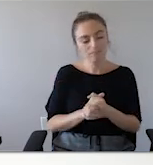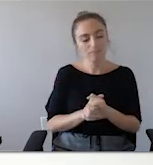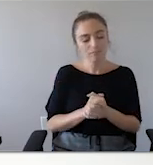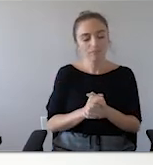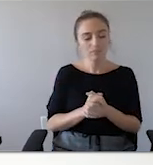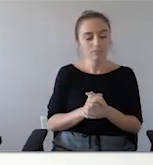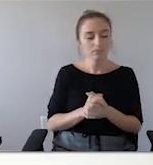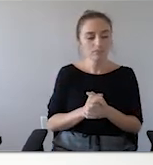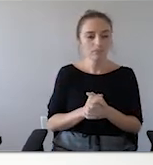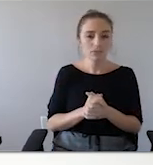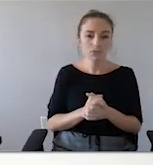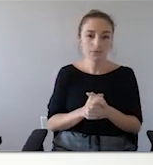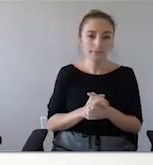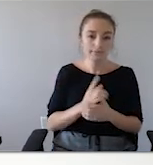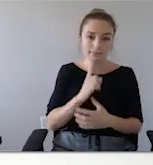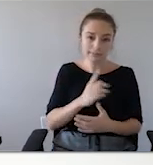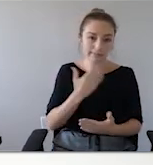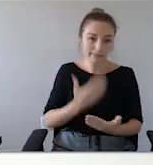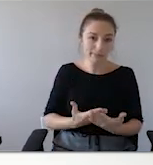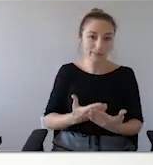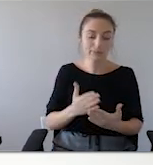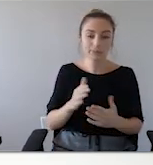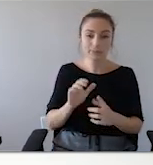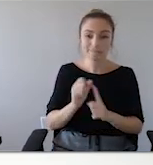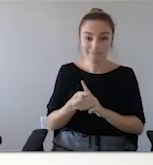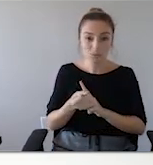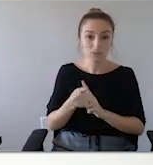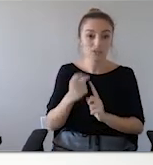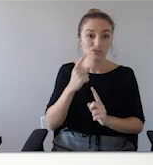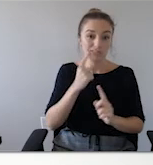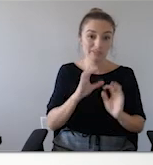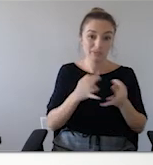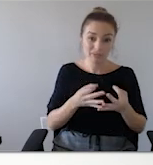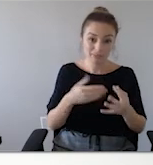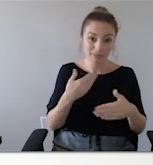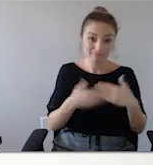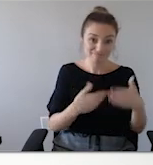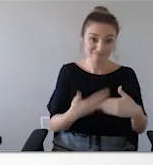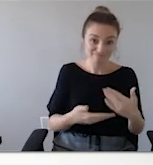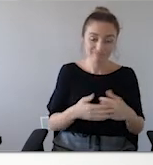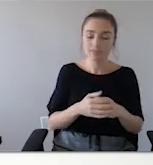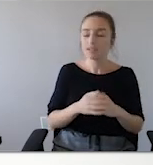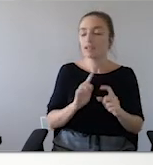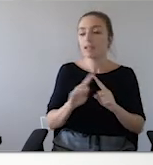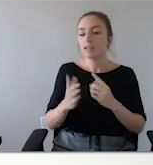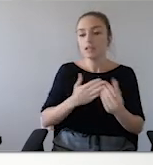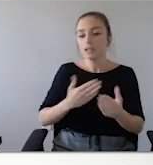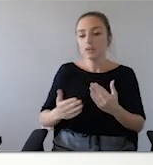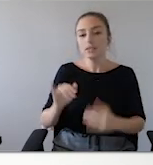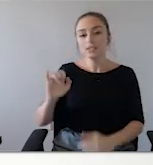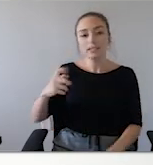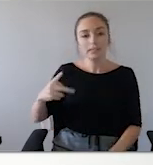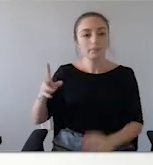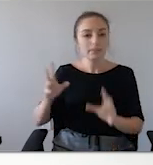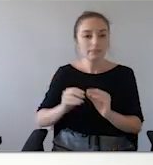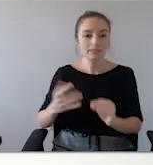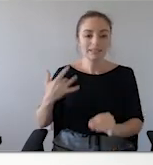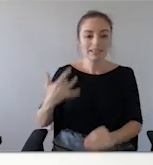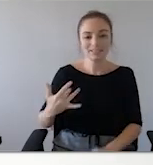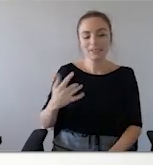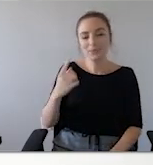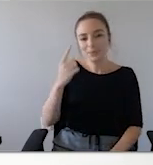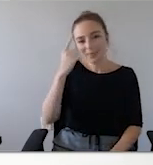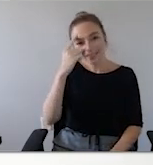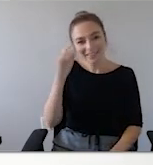case for a family. I look at IEP meetings kind of like playing poker. There's certain cards I'm going to lay